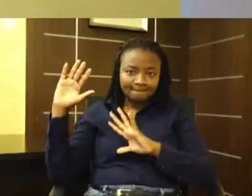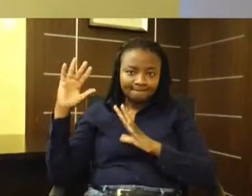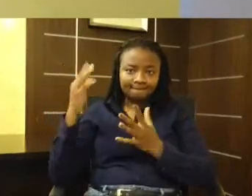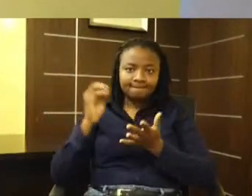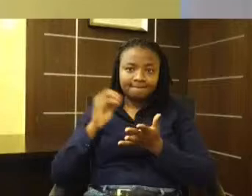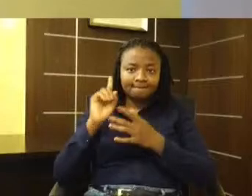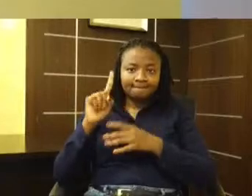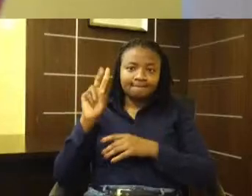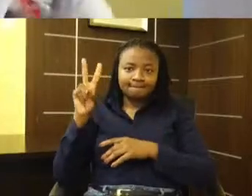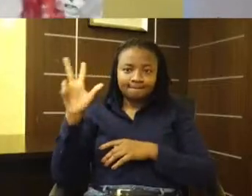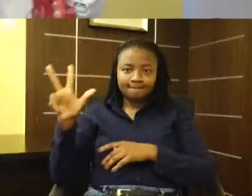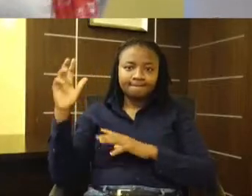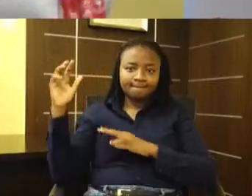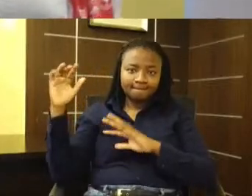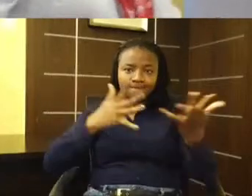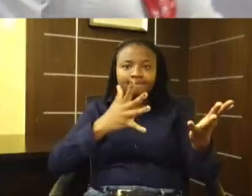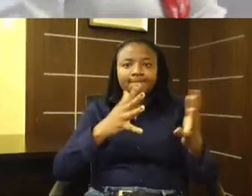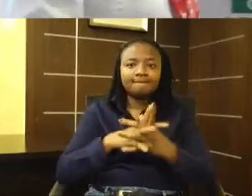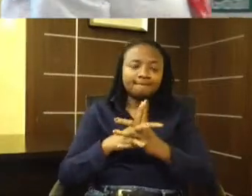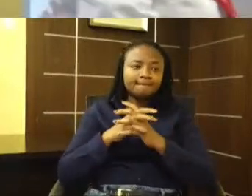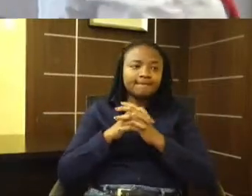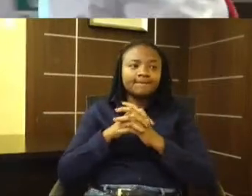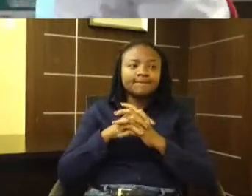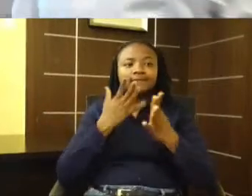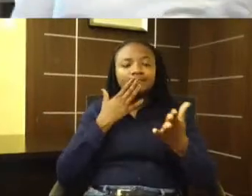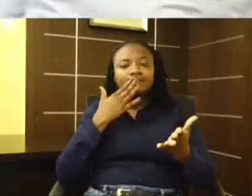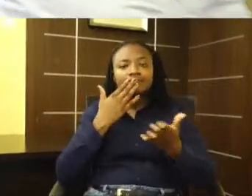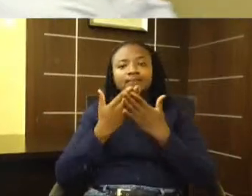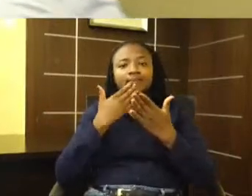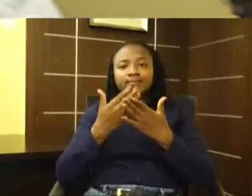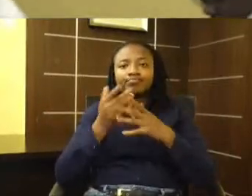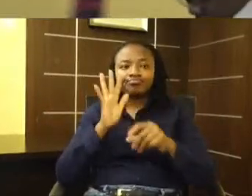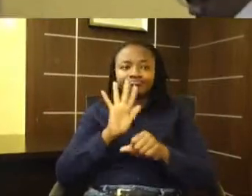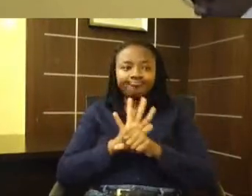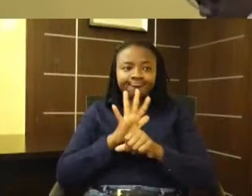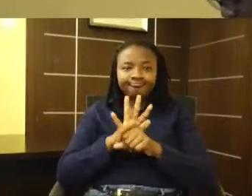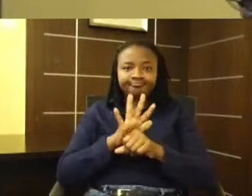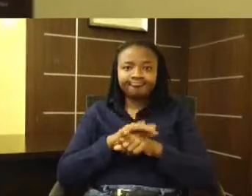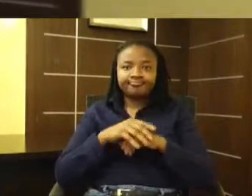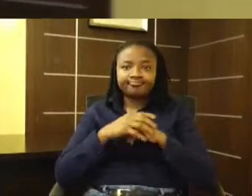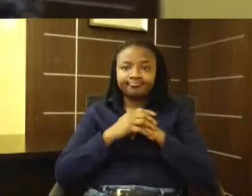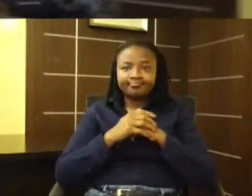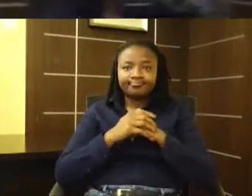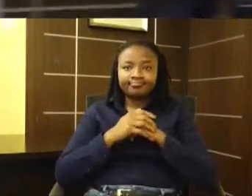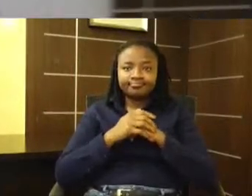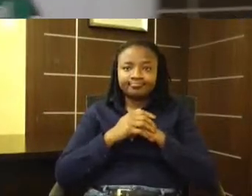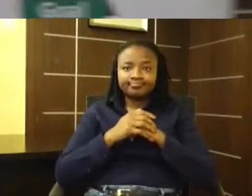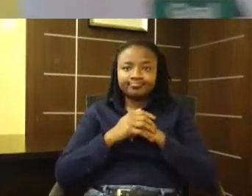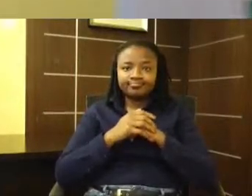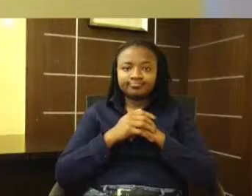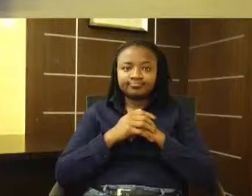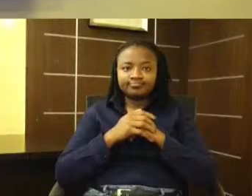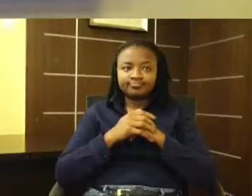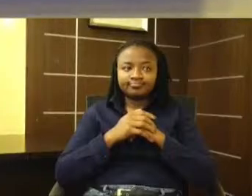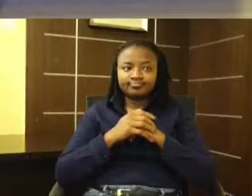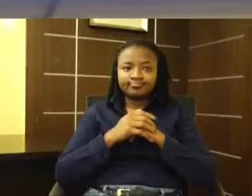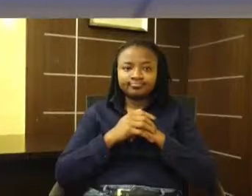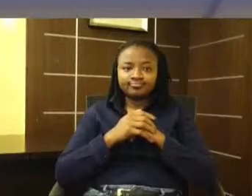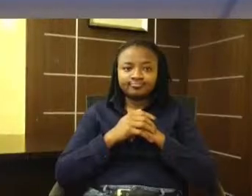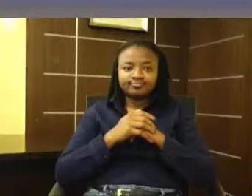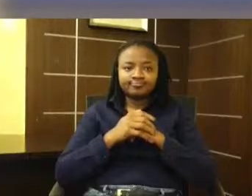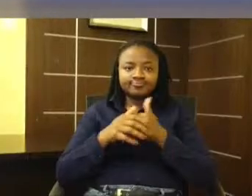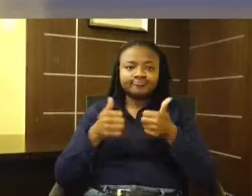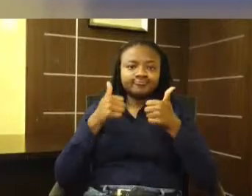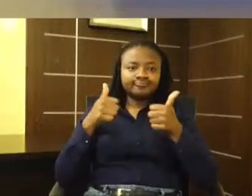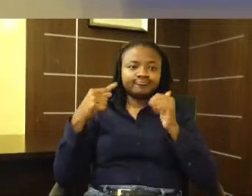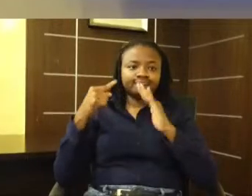One, two, go. So thank you very much for that. And that is quite good on what